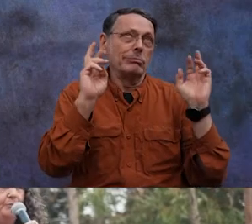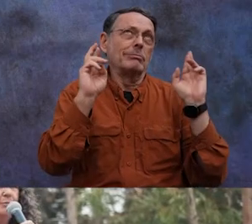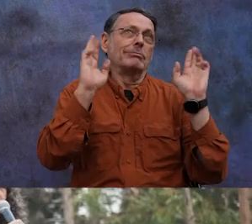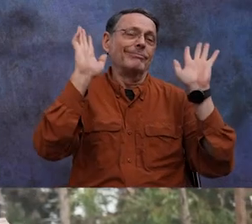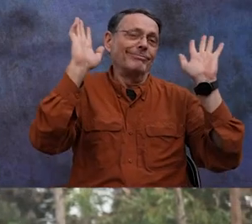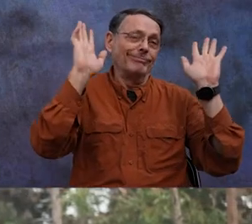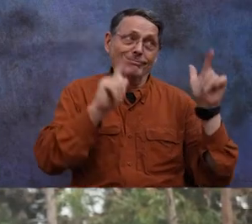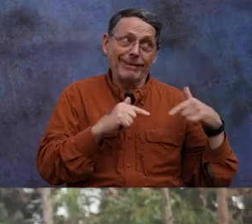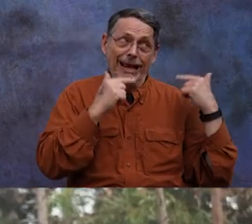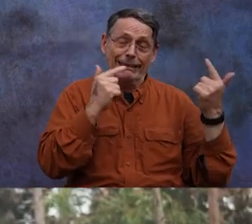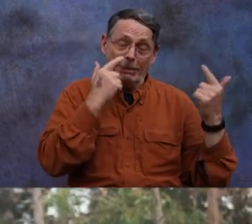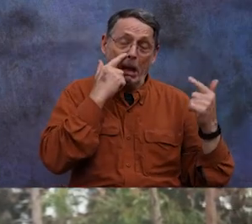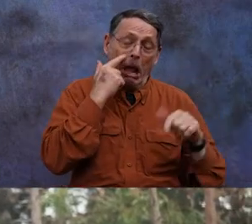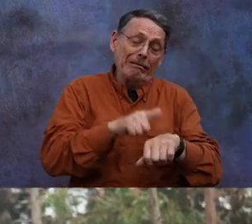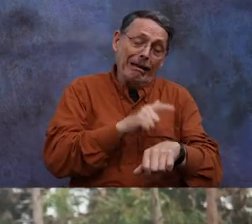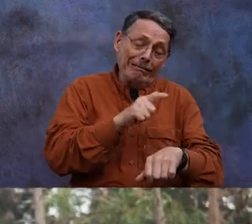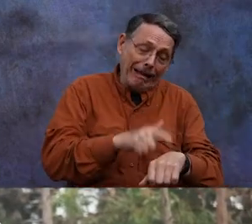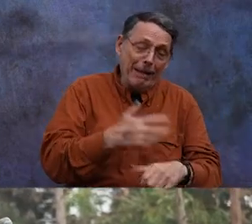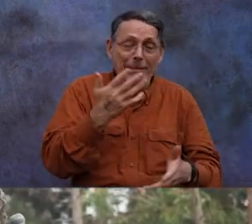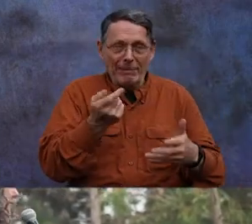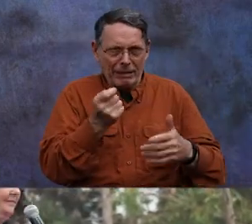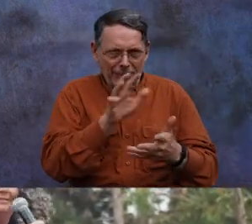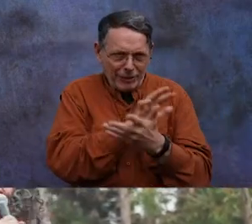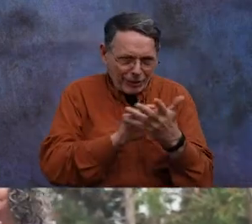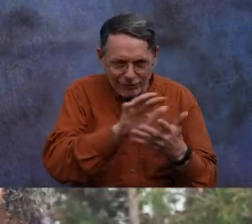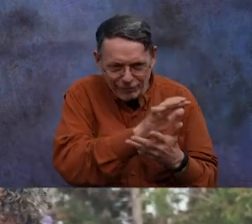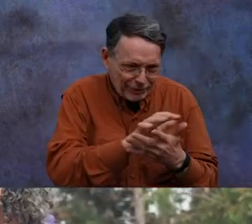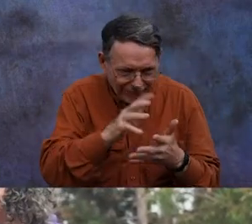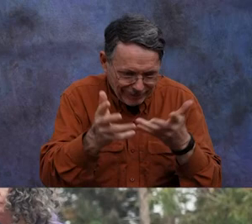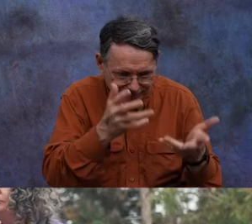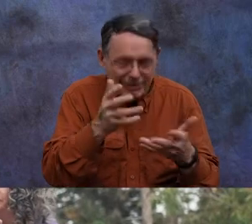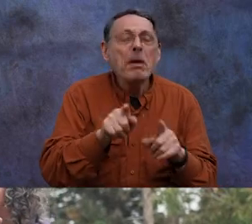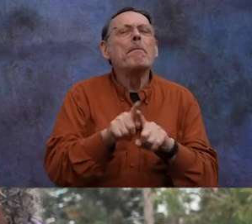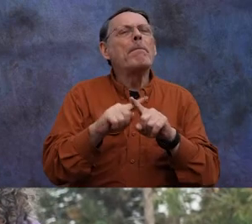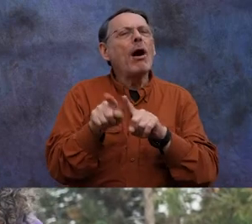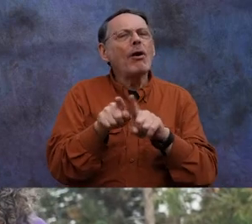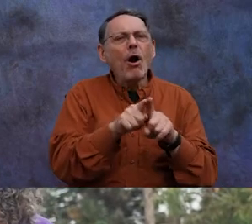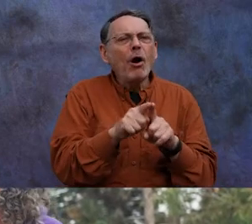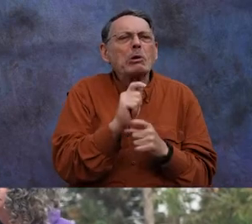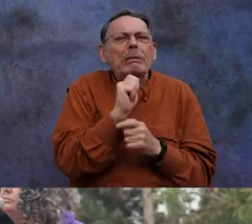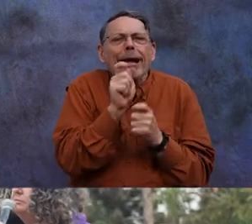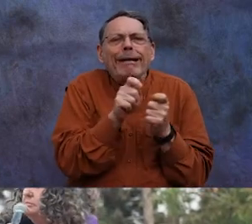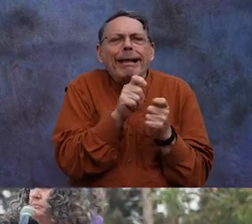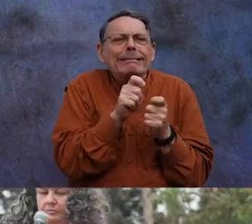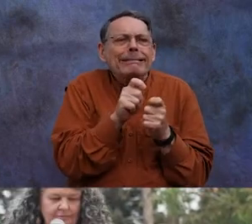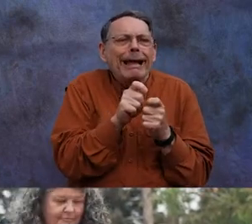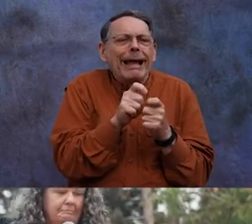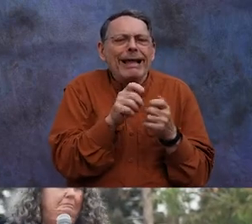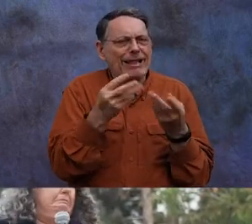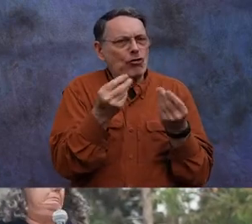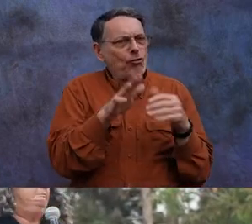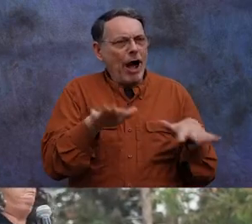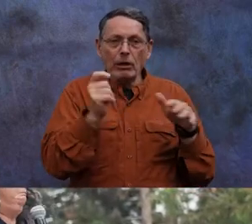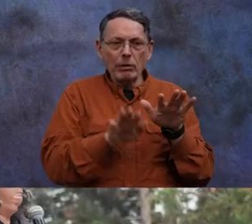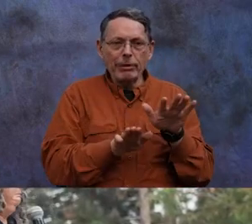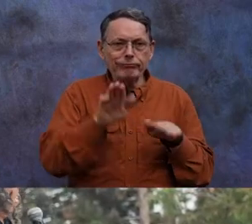been a while, so it might be a little confusing. It's also not exactly level ground. It's a little